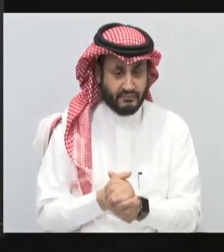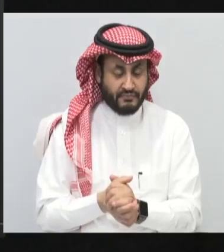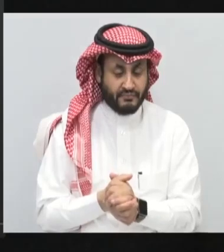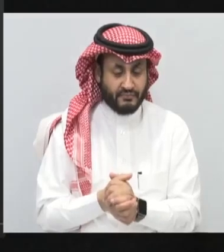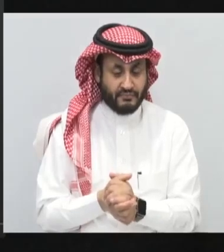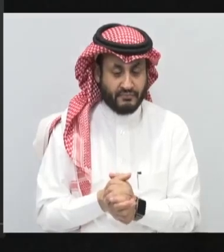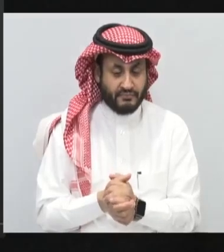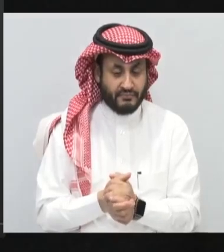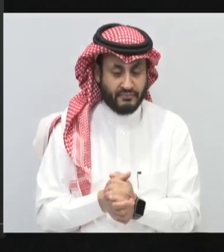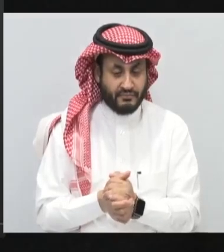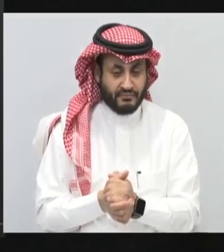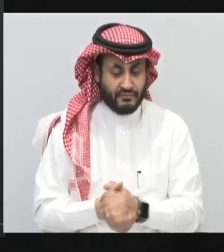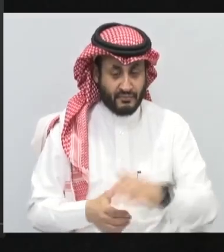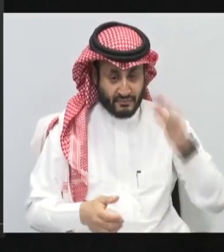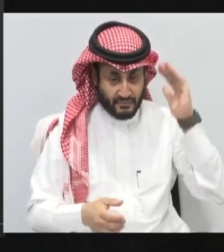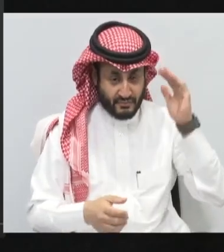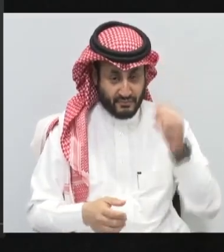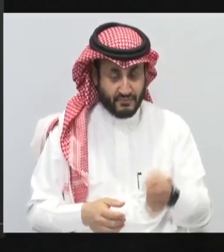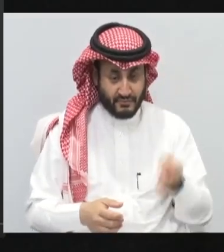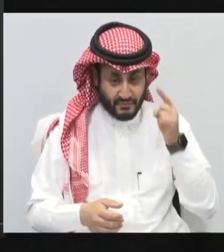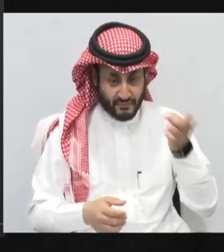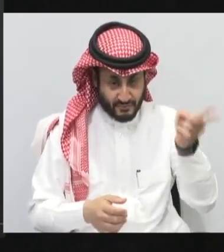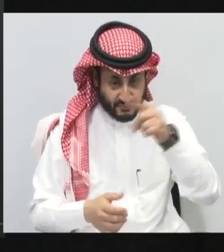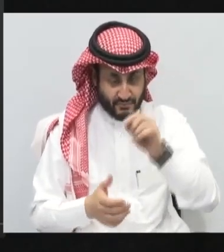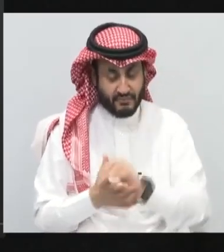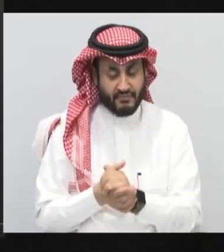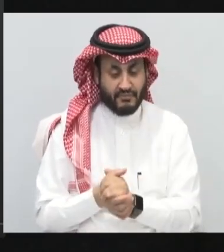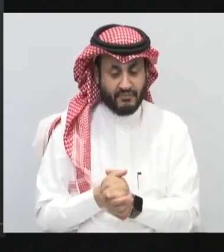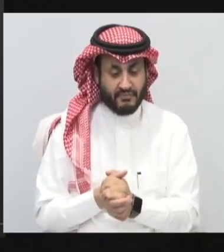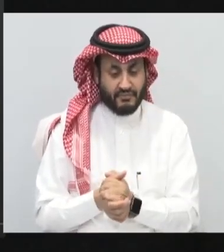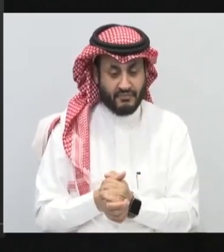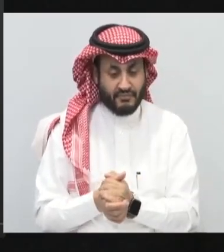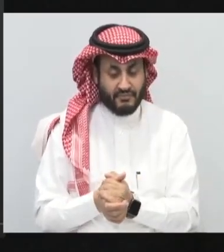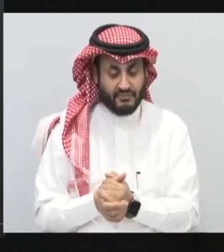our class today. Thank you for watching and see you, inshallah, in our next episode. Goodbye.